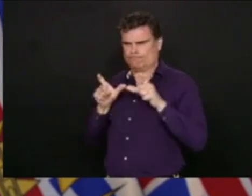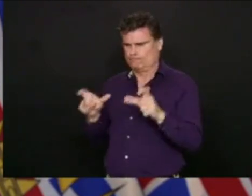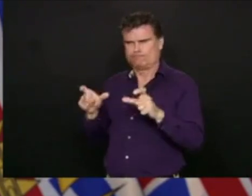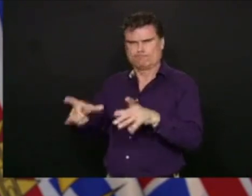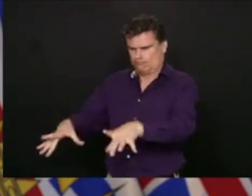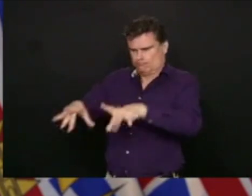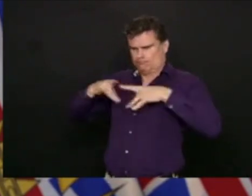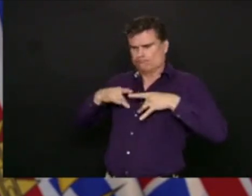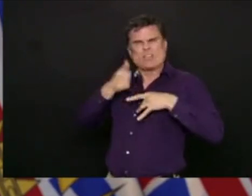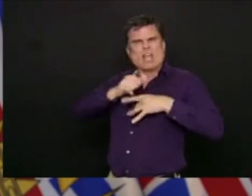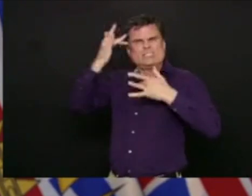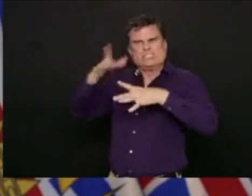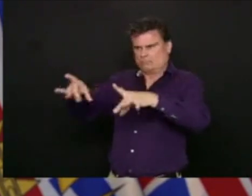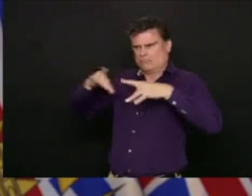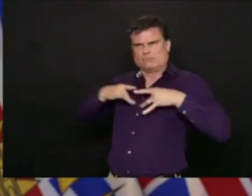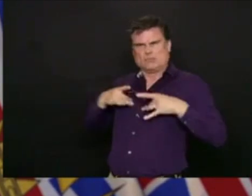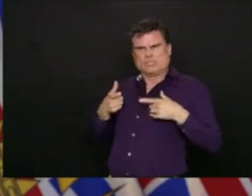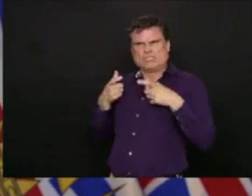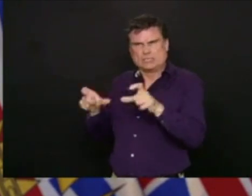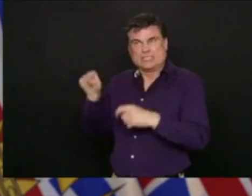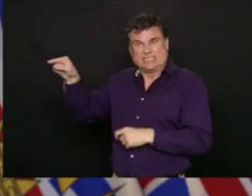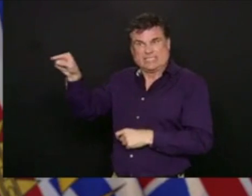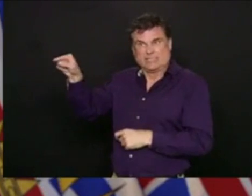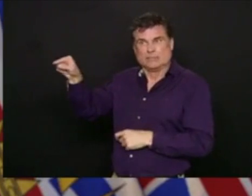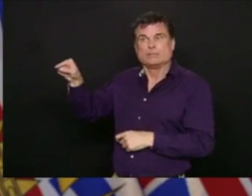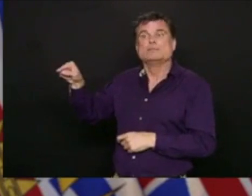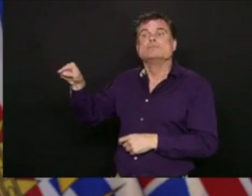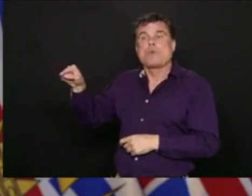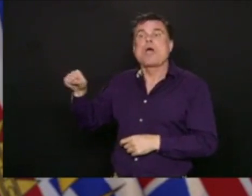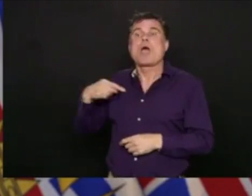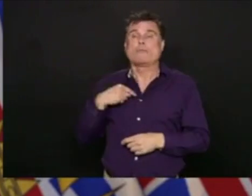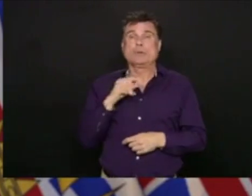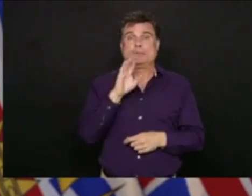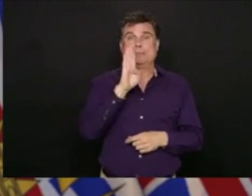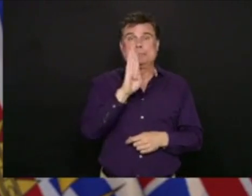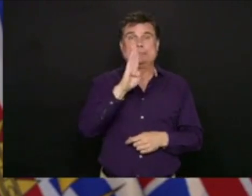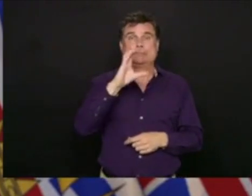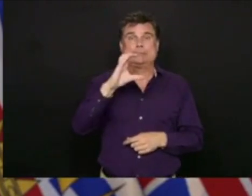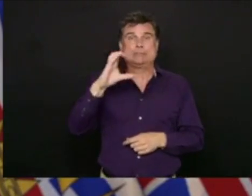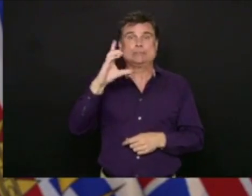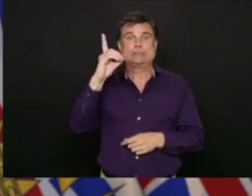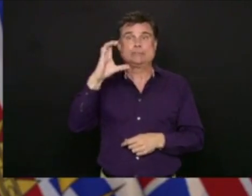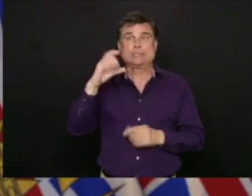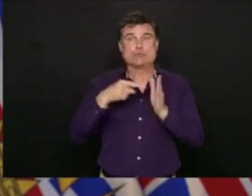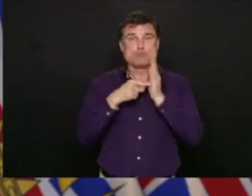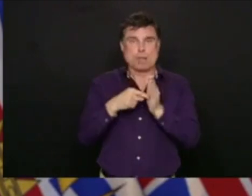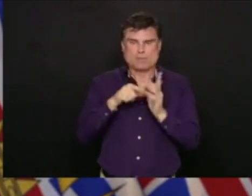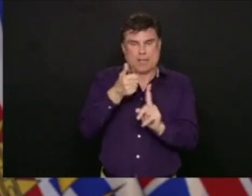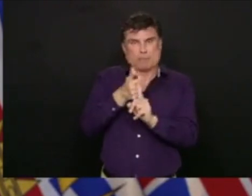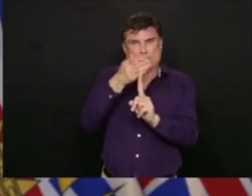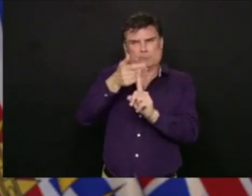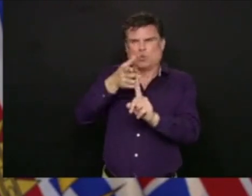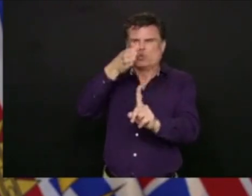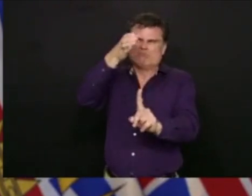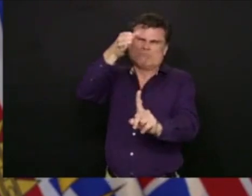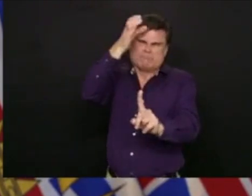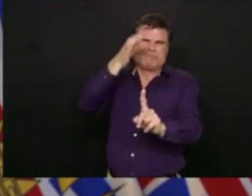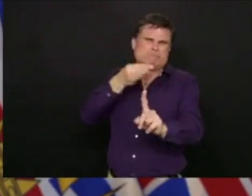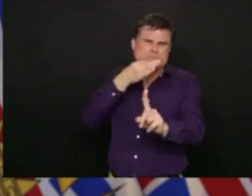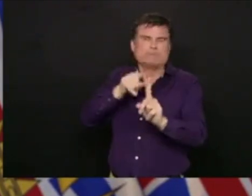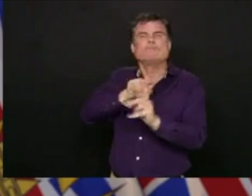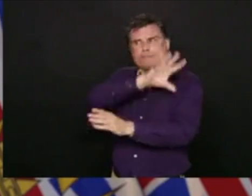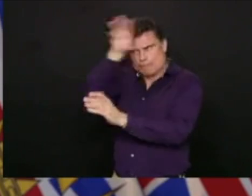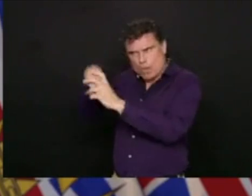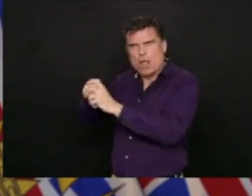is one of our members on that very august group. It's being headed by Dr. David Naylor. So these